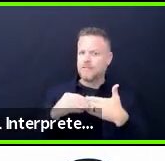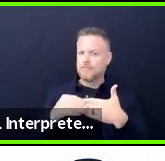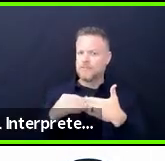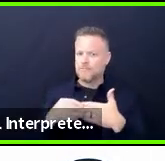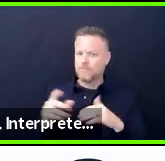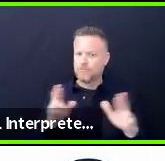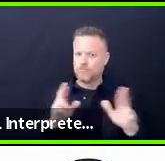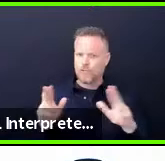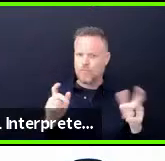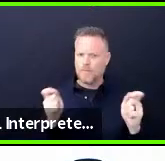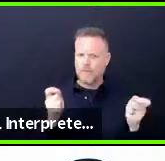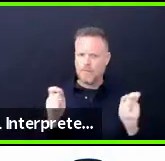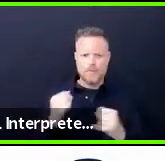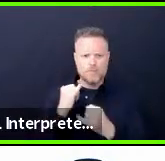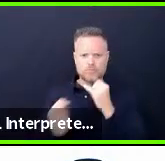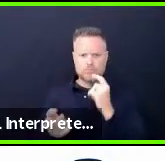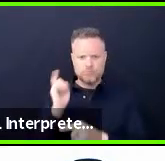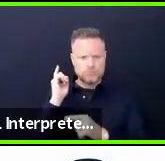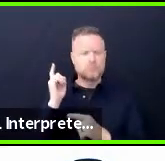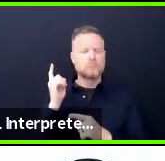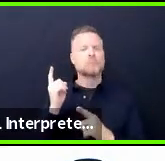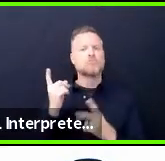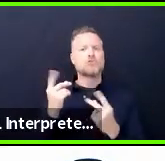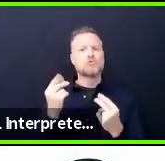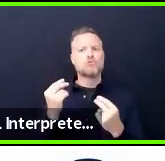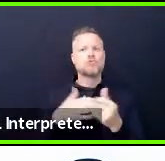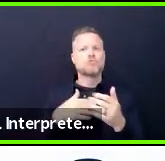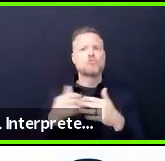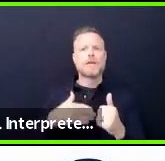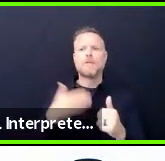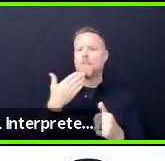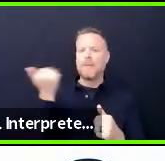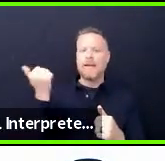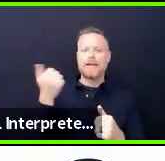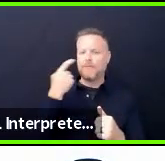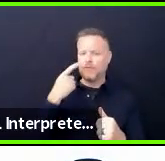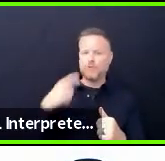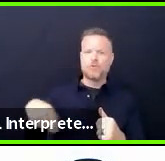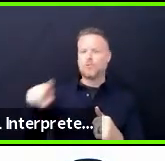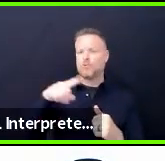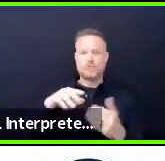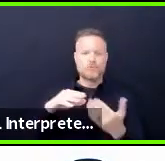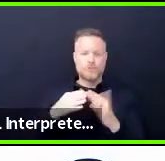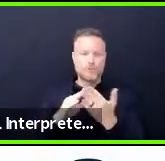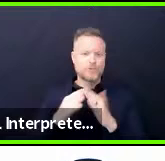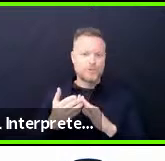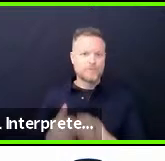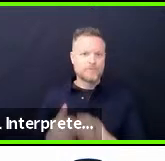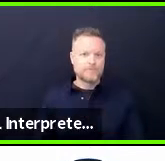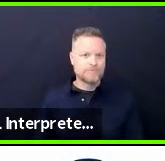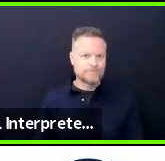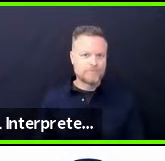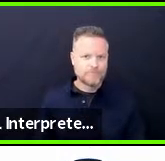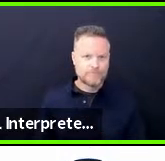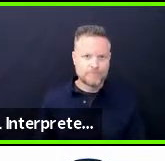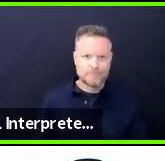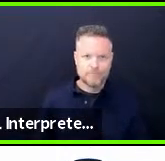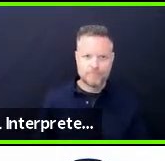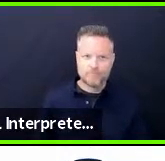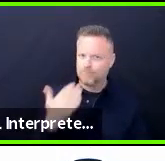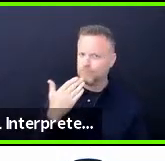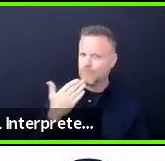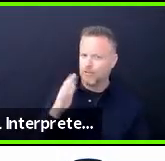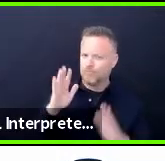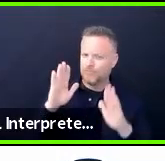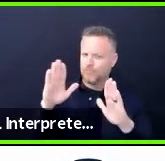at a moment's notice to do what's best for the community as a whole. Thank you for that very good example, Reverend